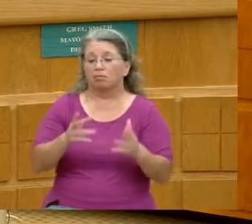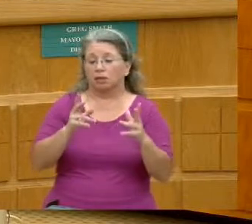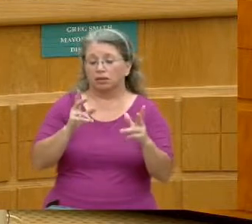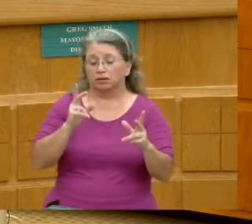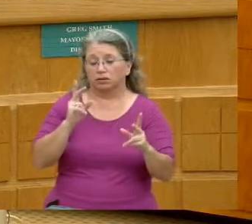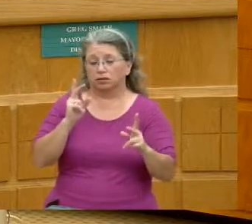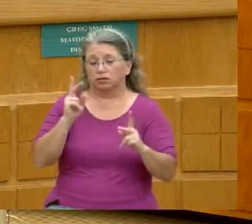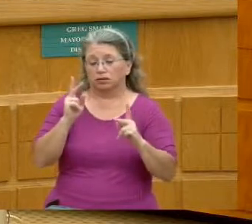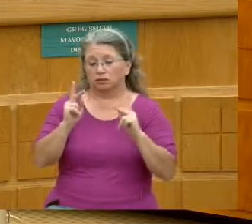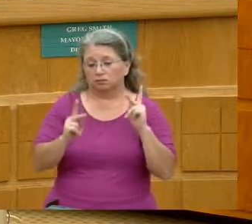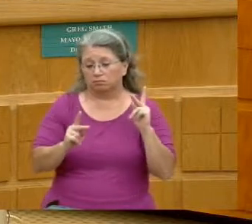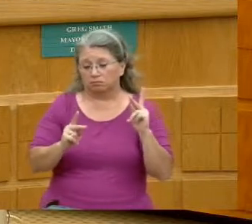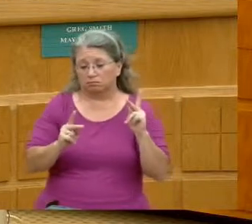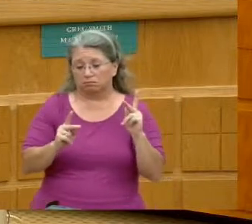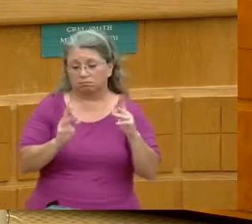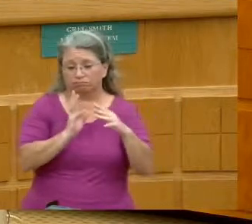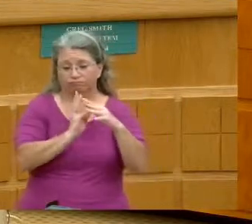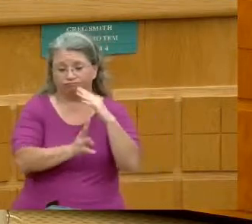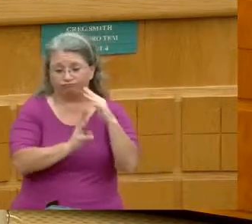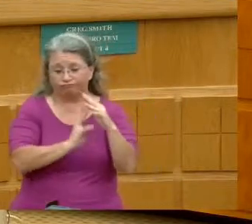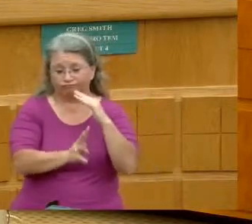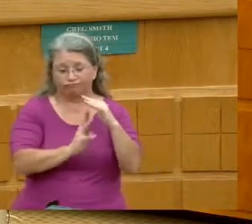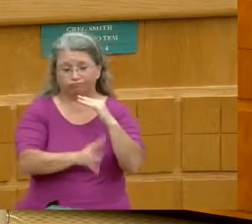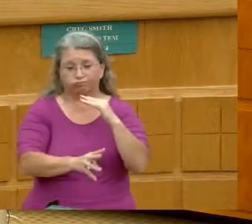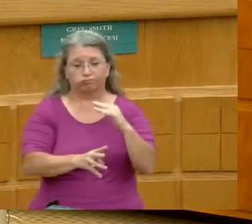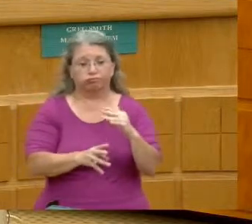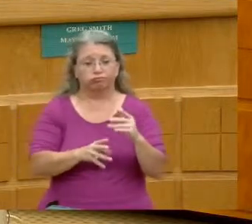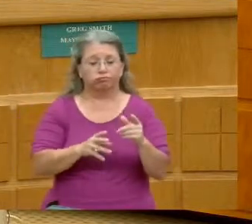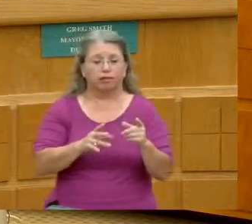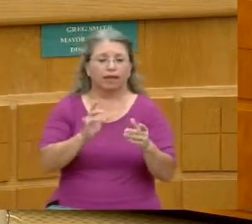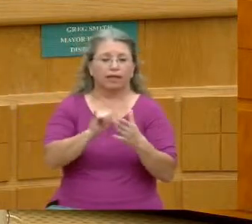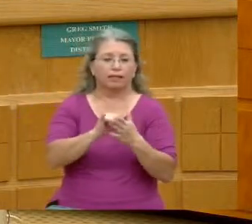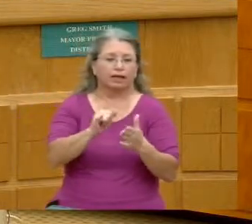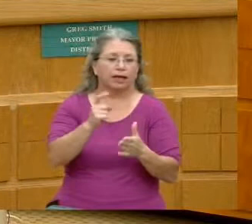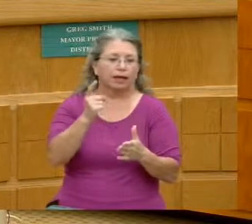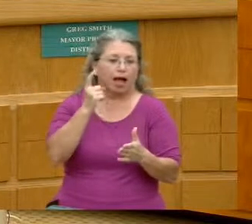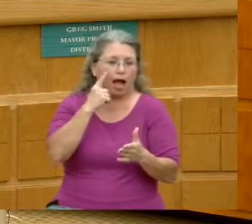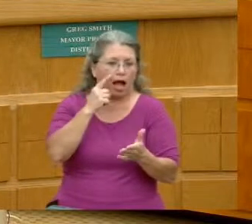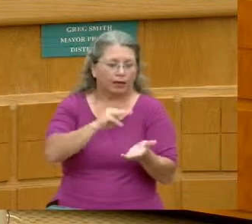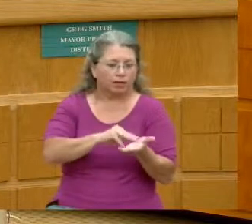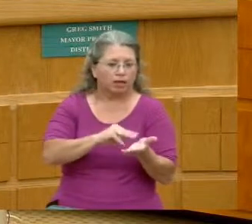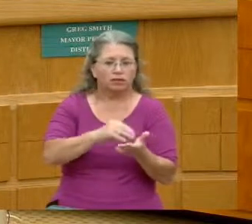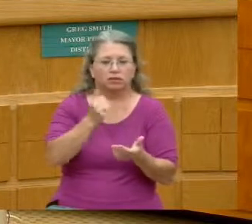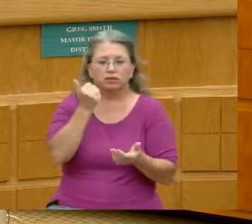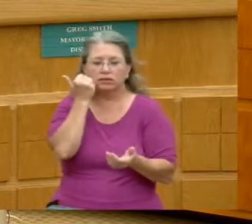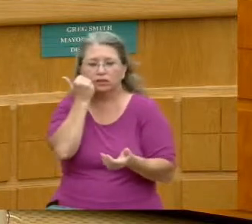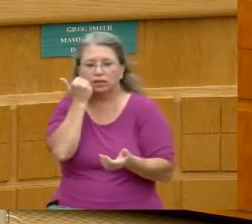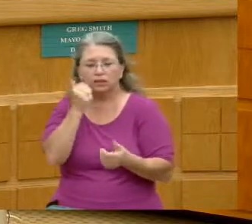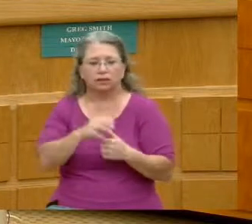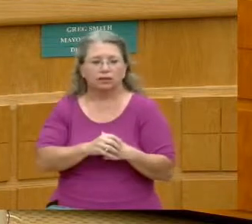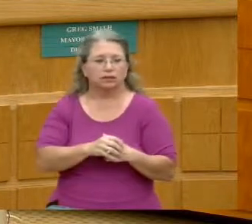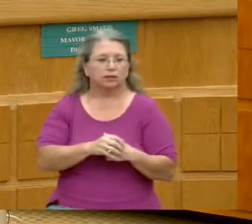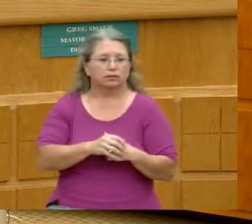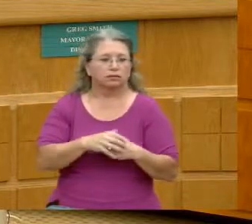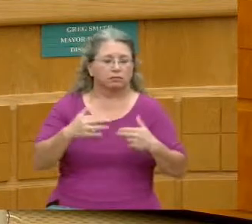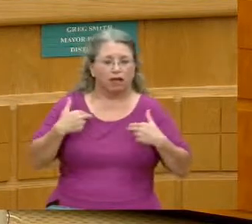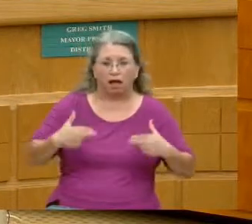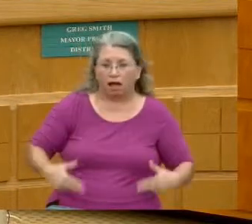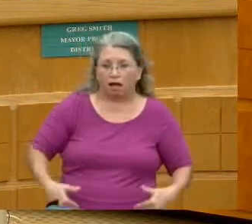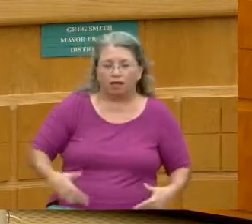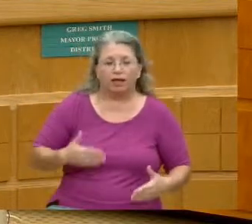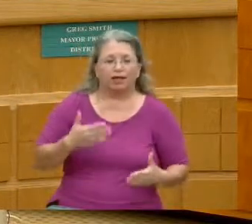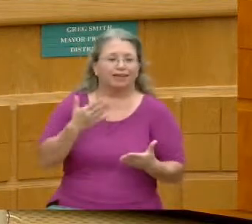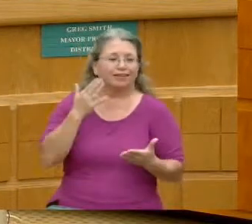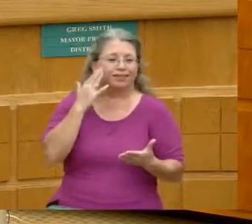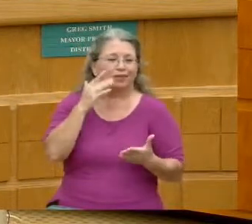essential to your immediate health, like eye doctors and dentists. No offense to anybody out there, but I might be able to put off